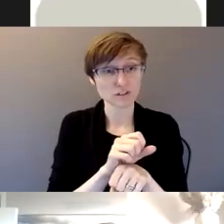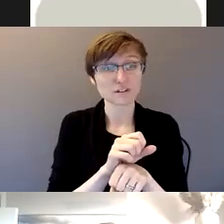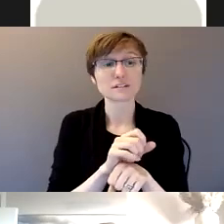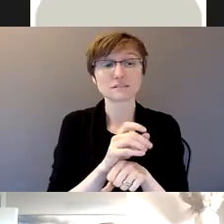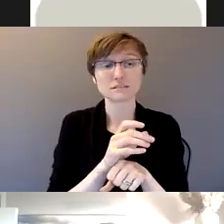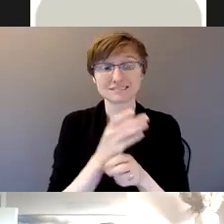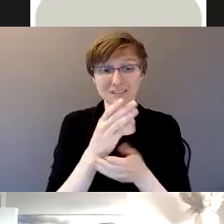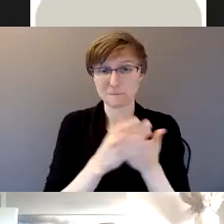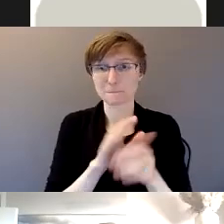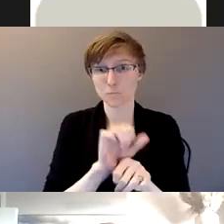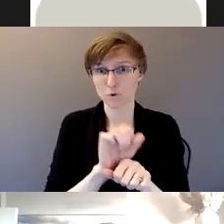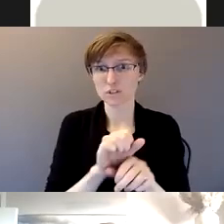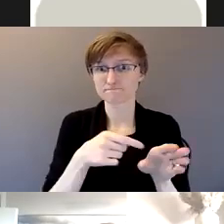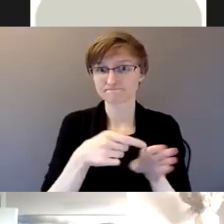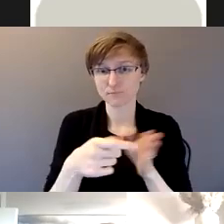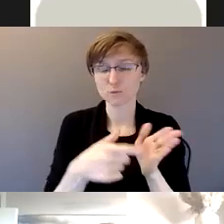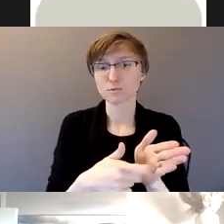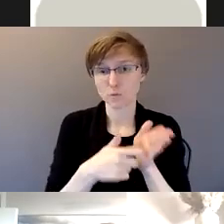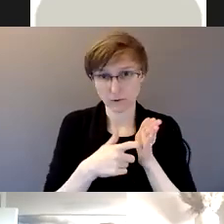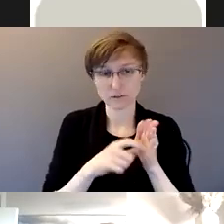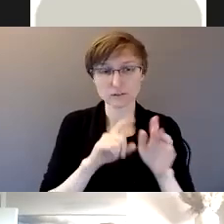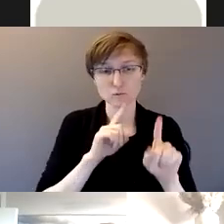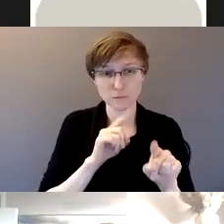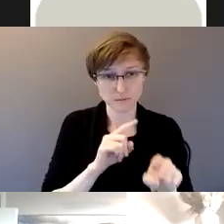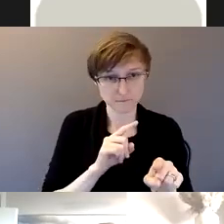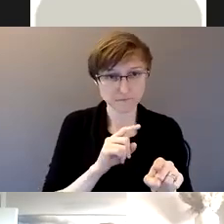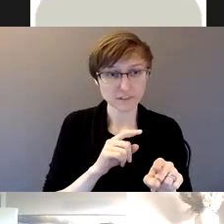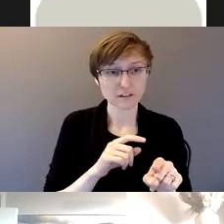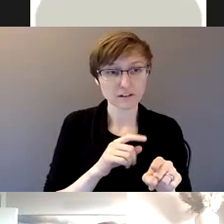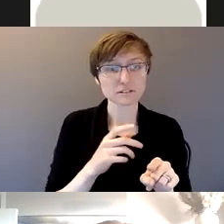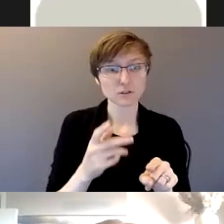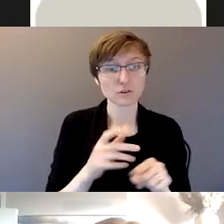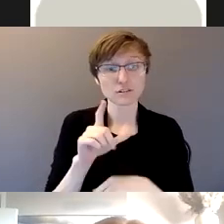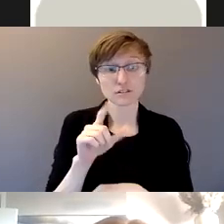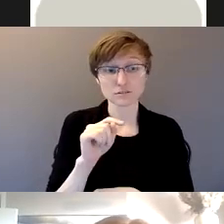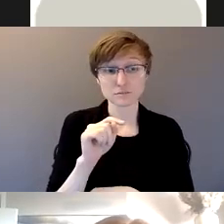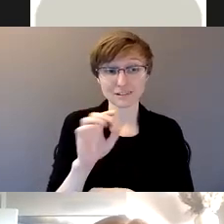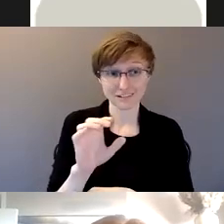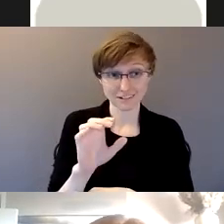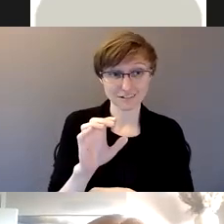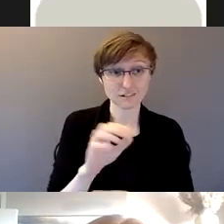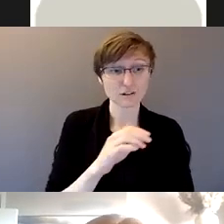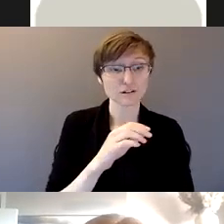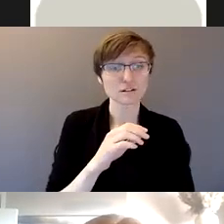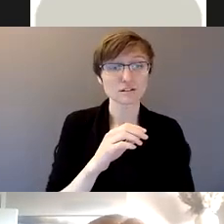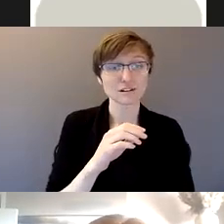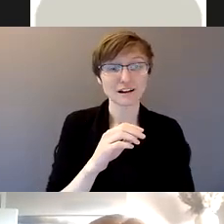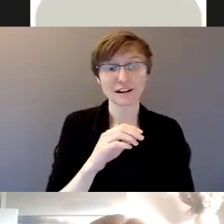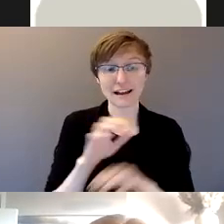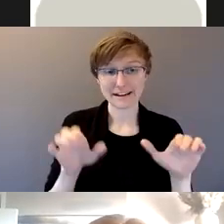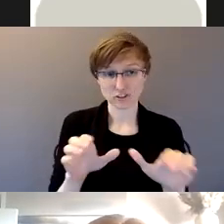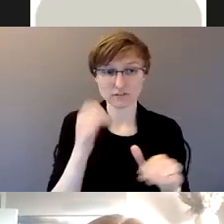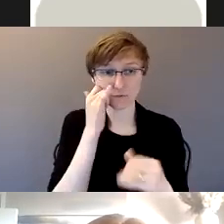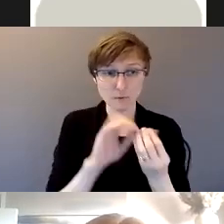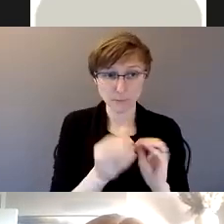homes. So calling the retirement home regulatory authority or the long-term care action line. They also do